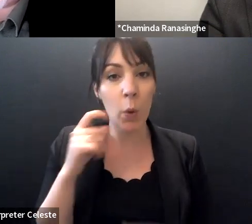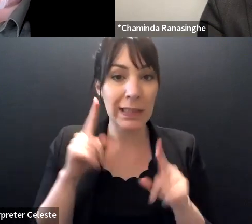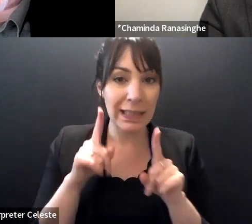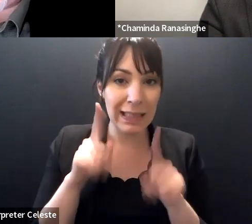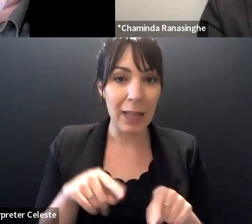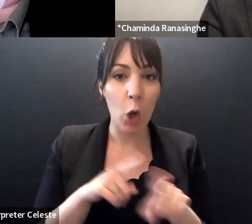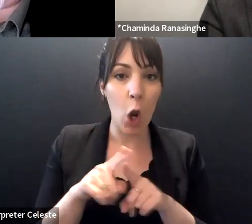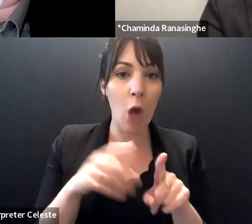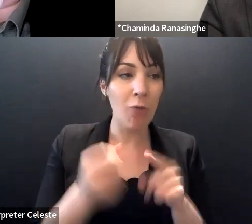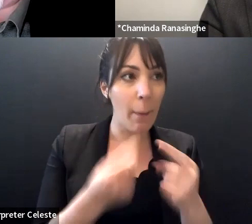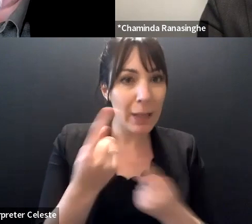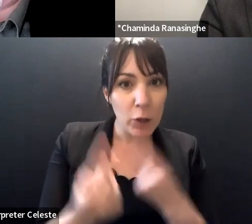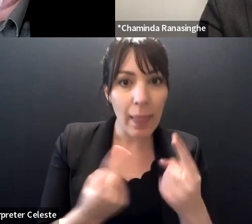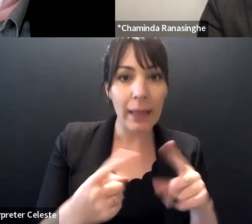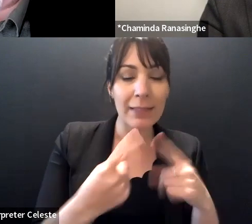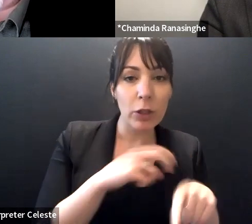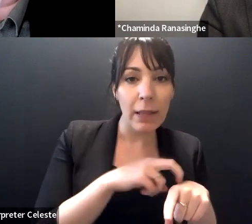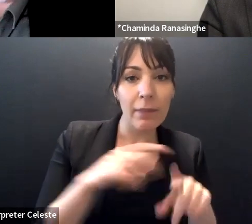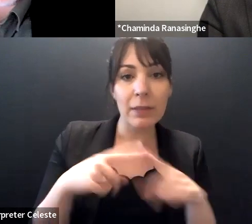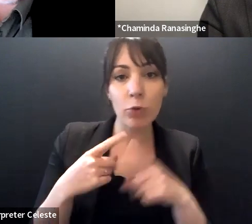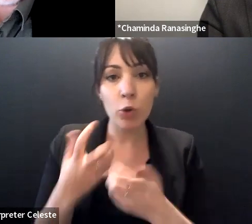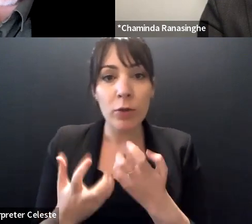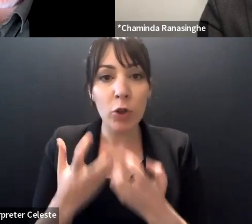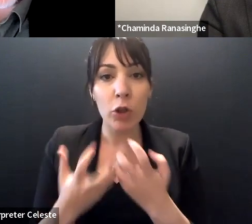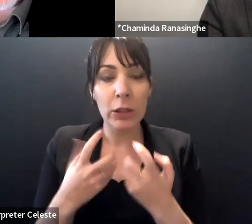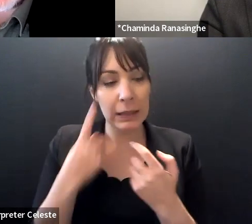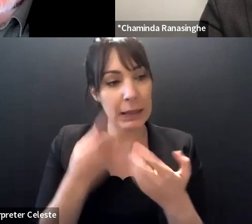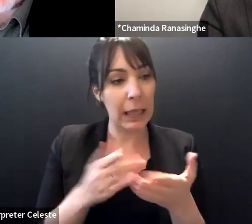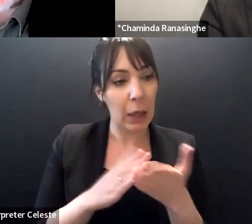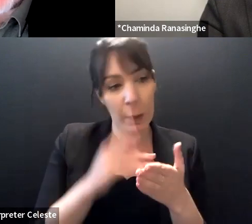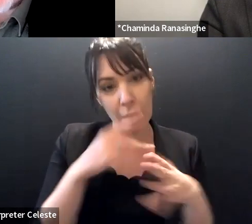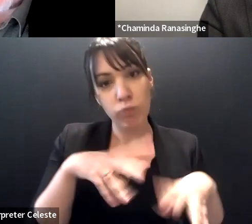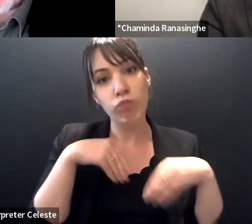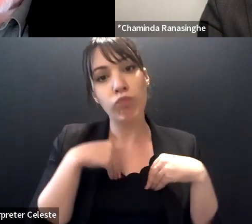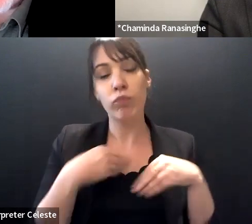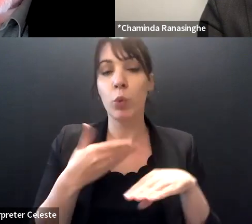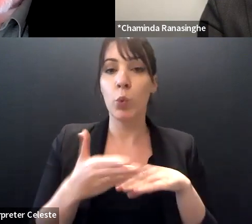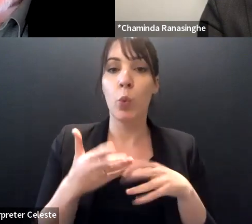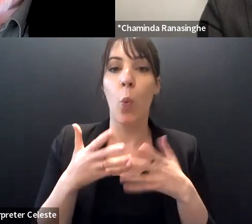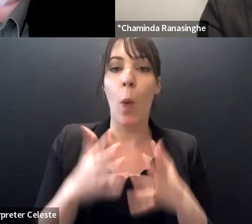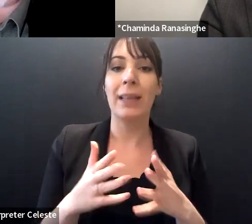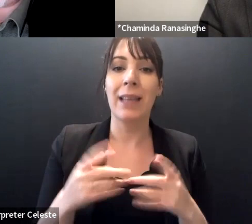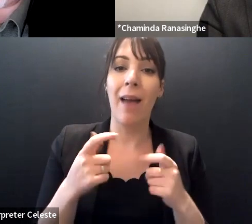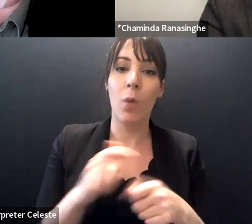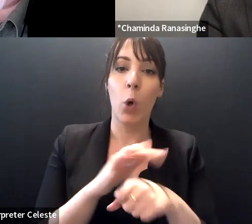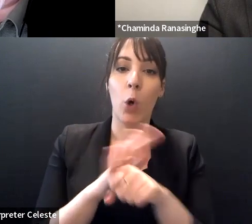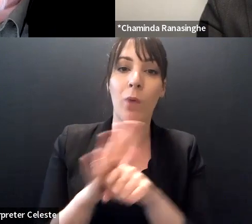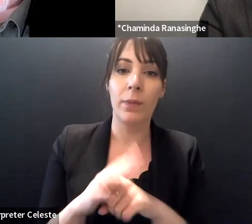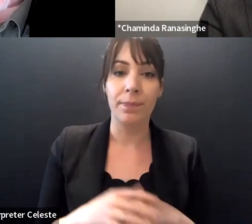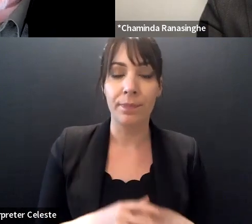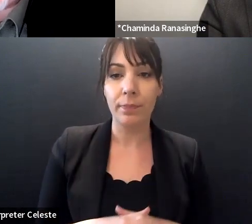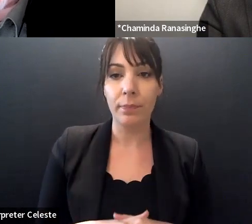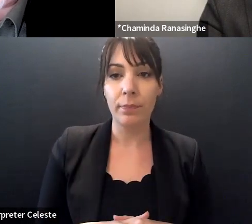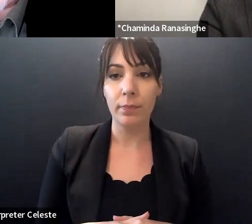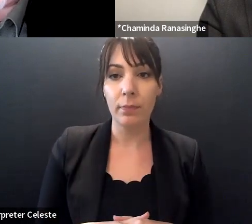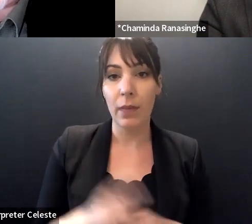around how they're embracing, I think, those things that you're saying that have come out of COVID, and they've gone, actually, we were better